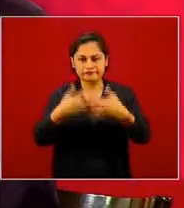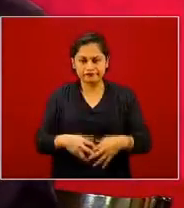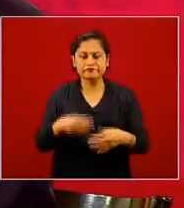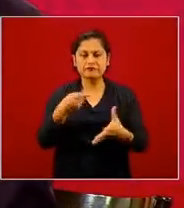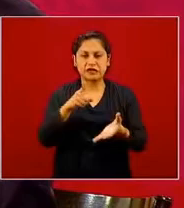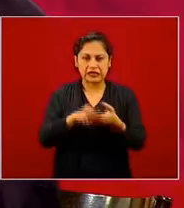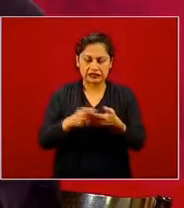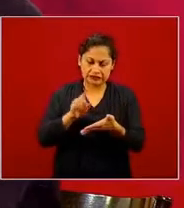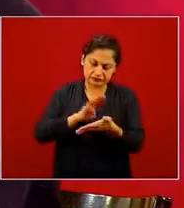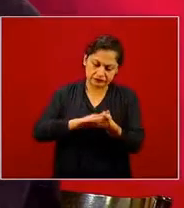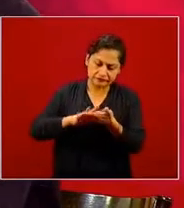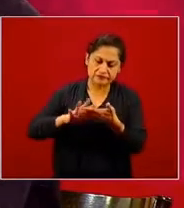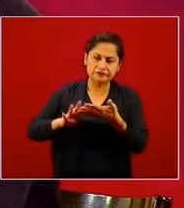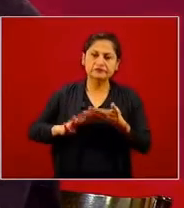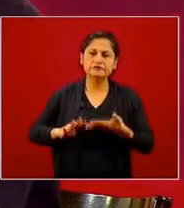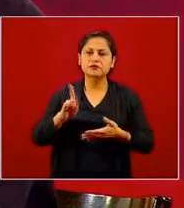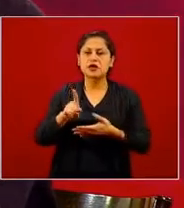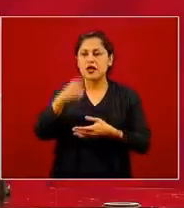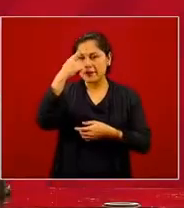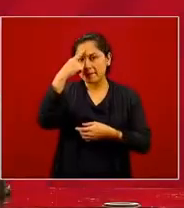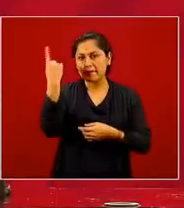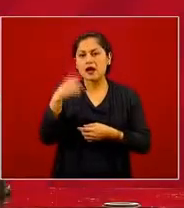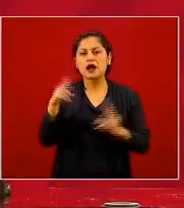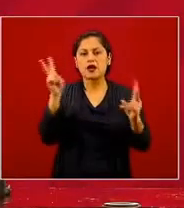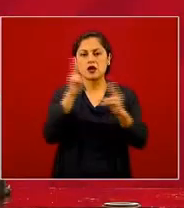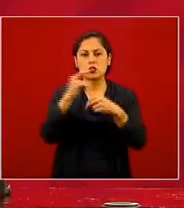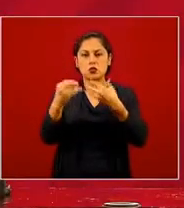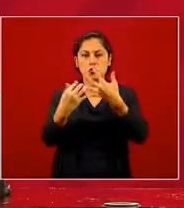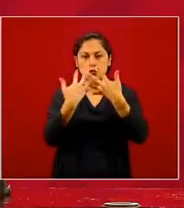out of some,